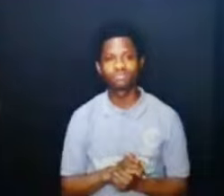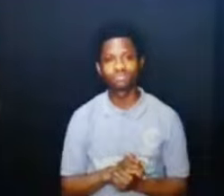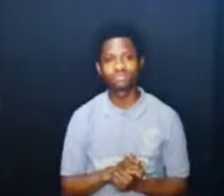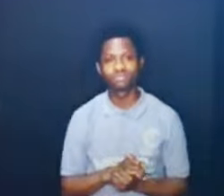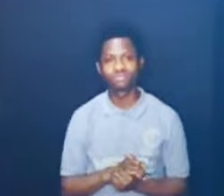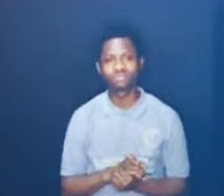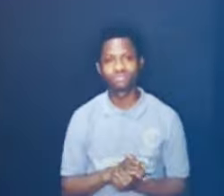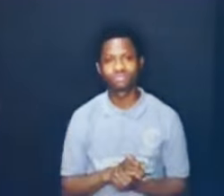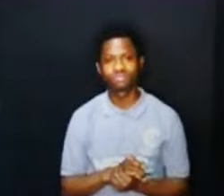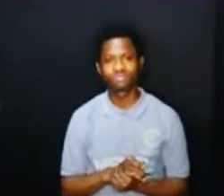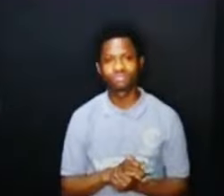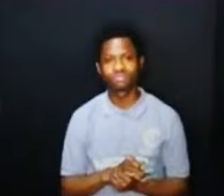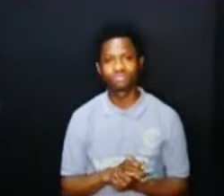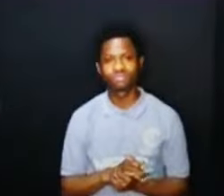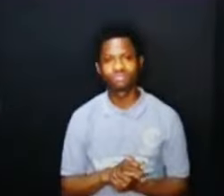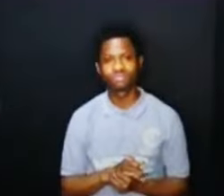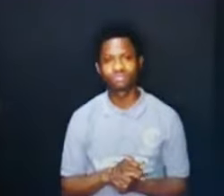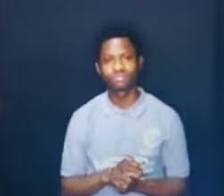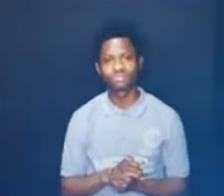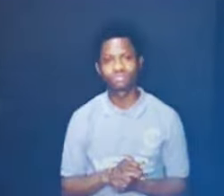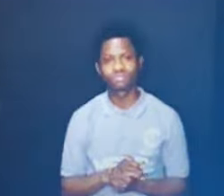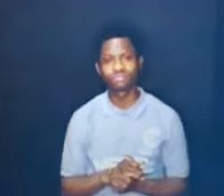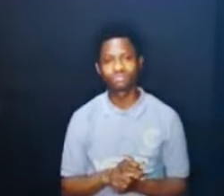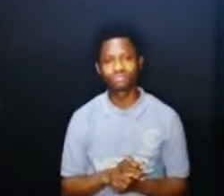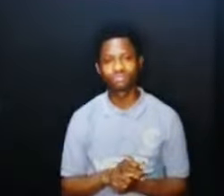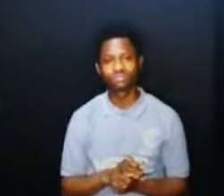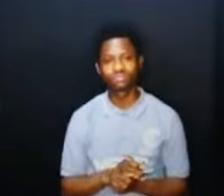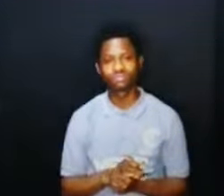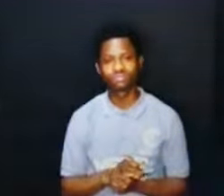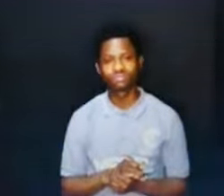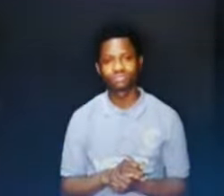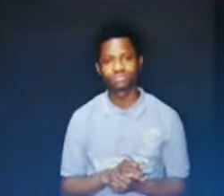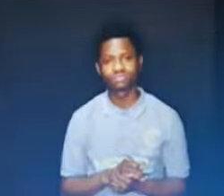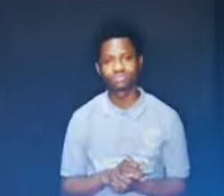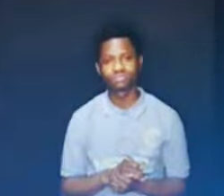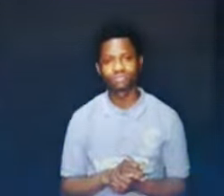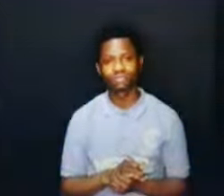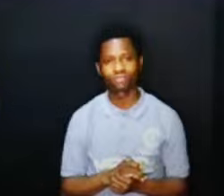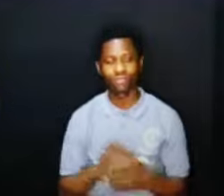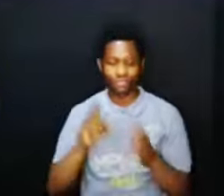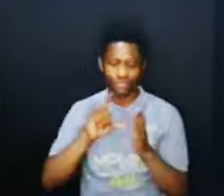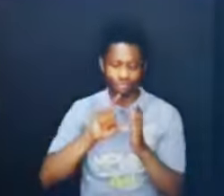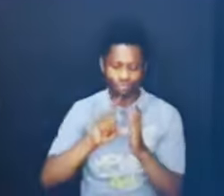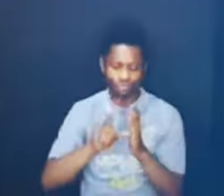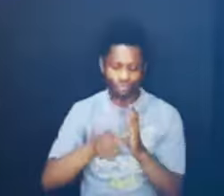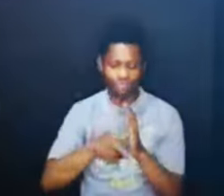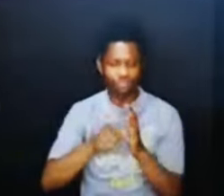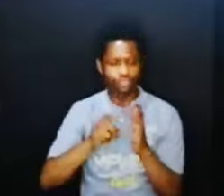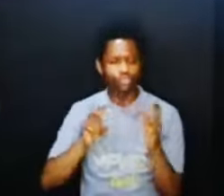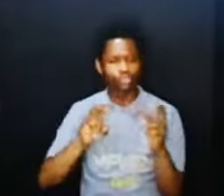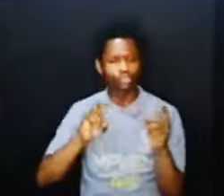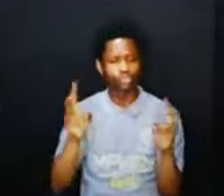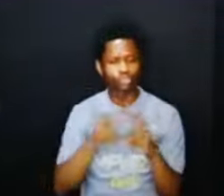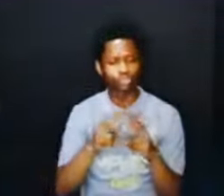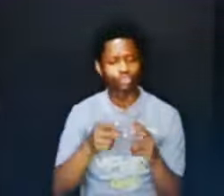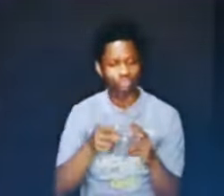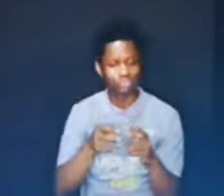begin today's with the fact that God demands of us a new kind of